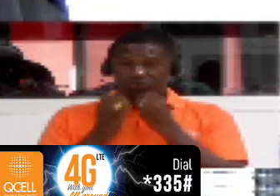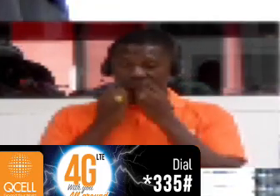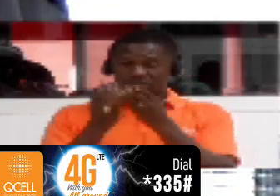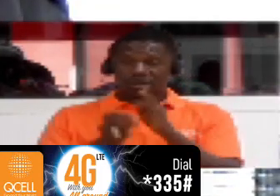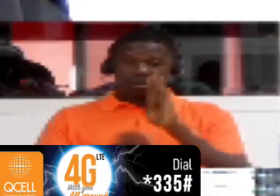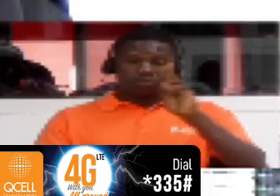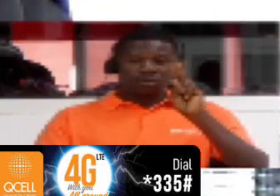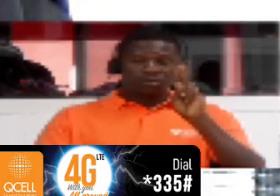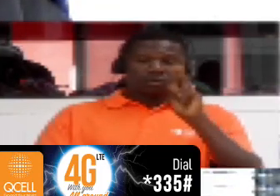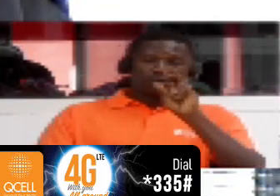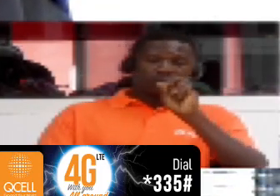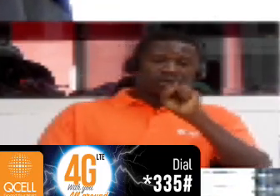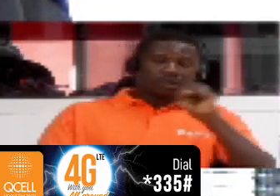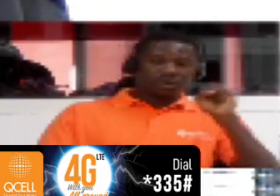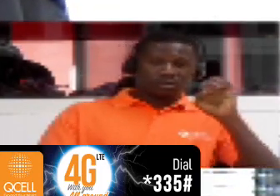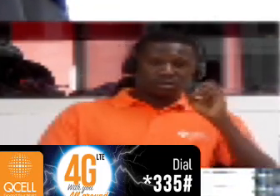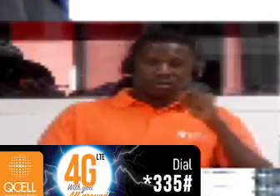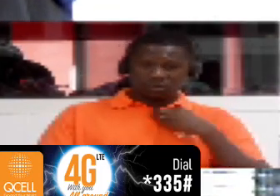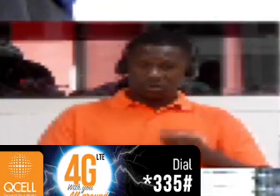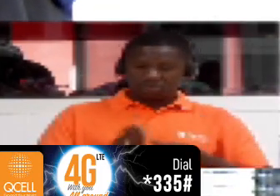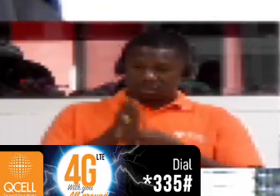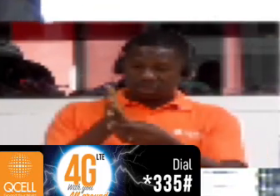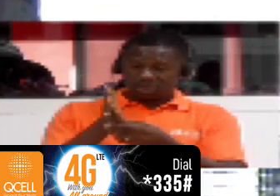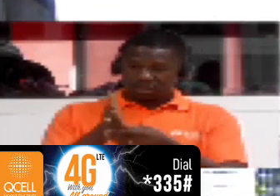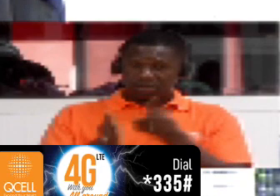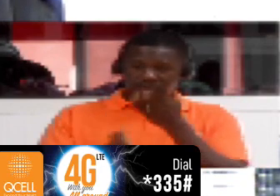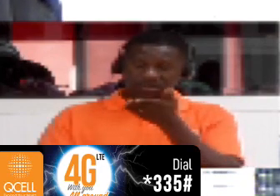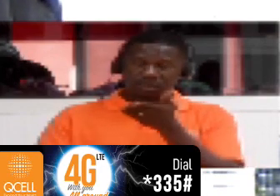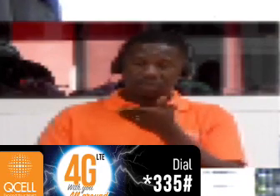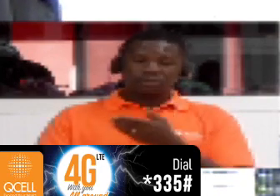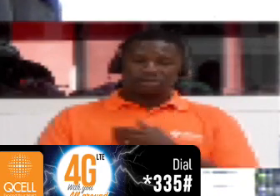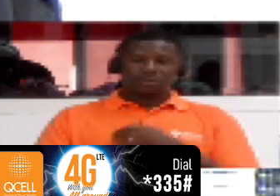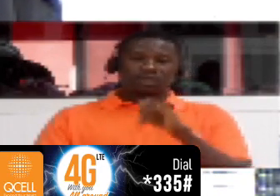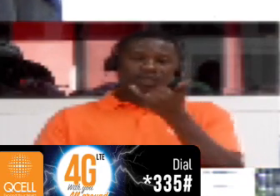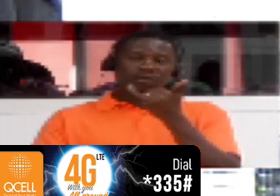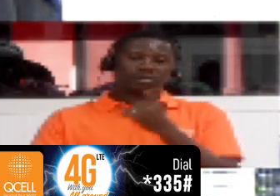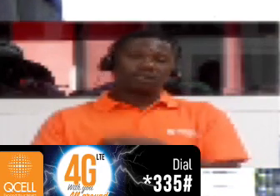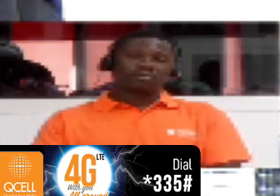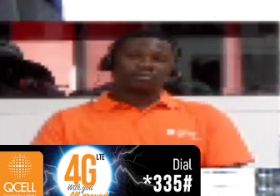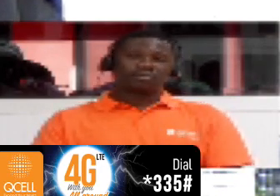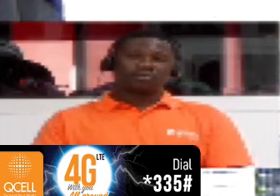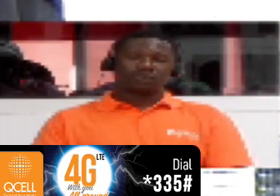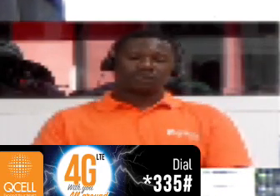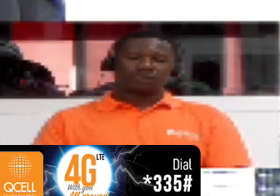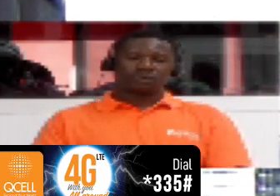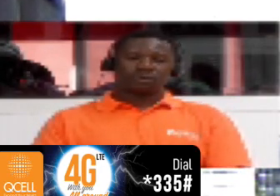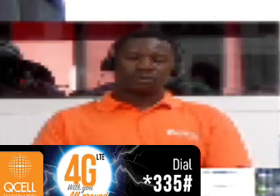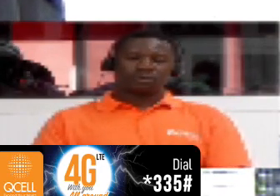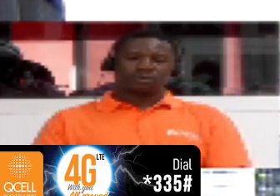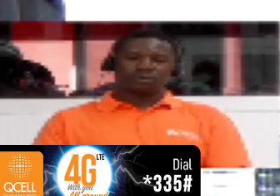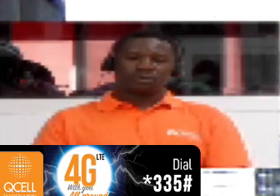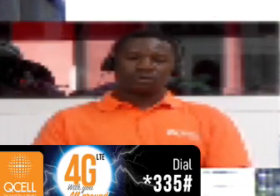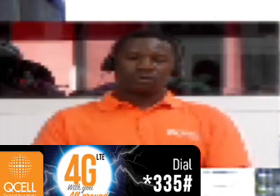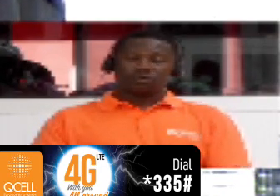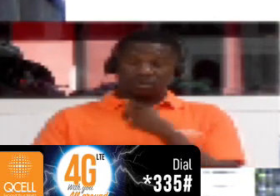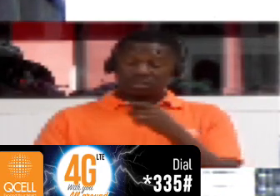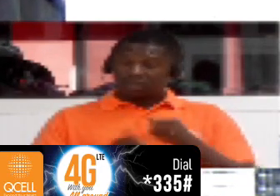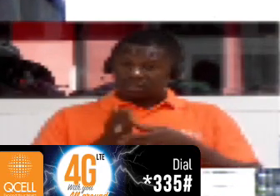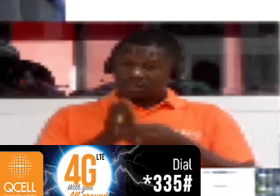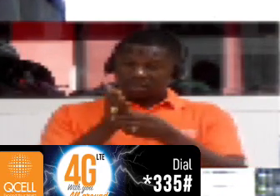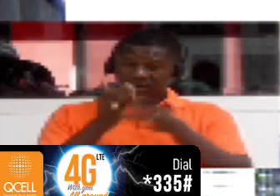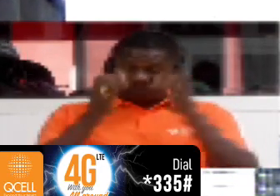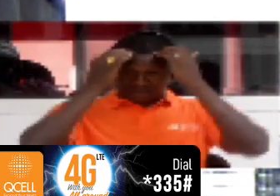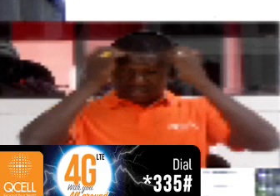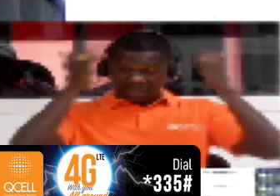Kanko, Busole Mu Alla Nyaton Koti. Ha. Yes. Was he head of the intelligence unit that you were part of within